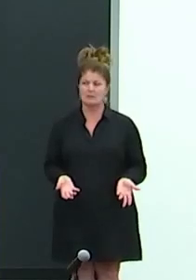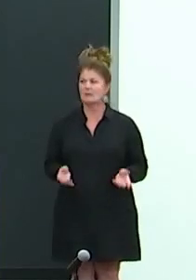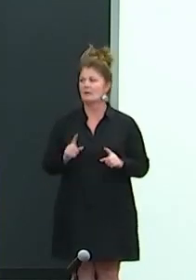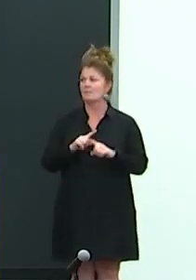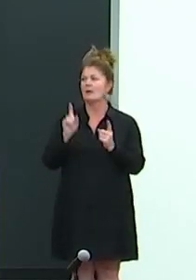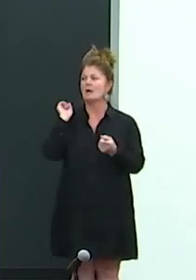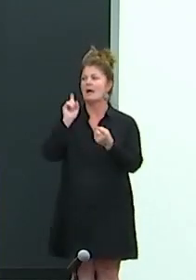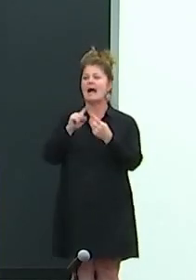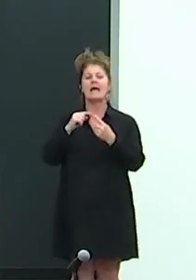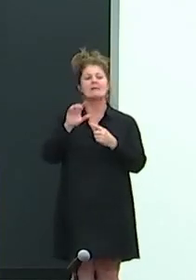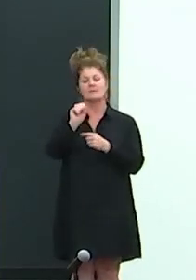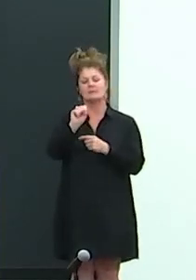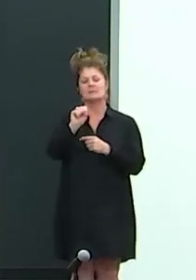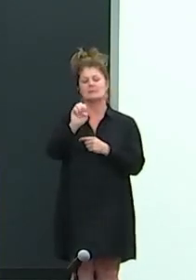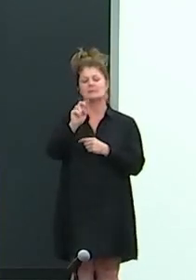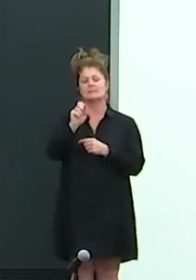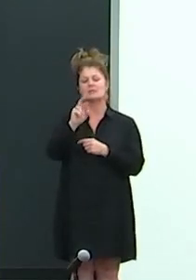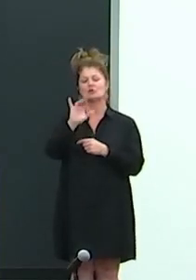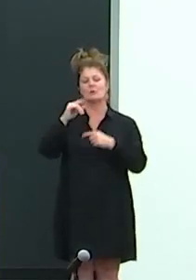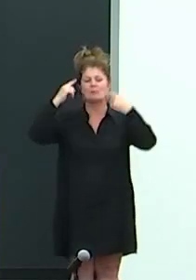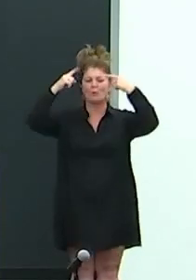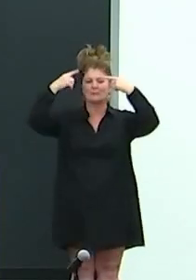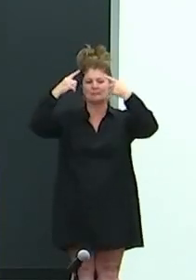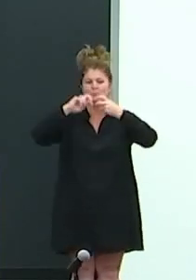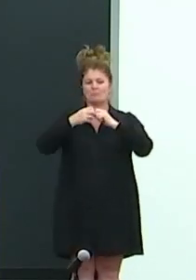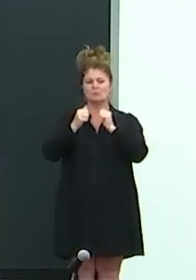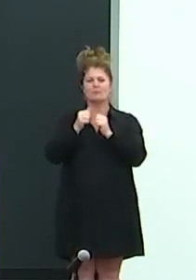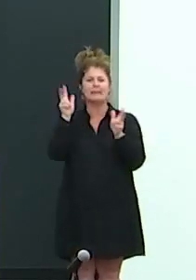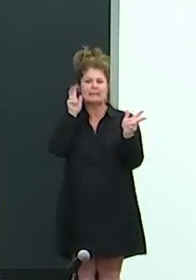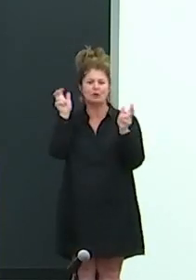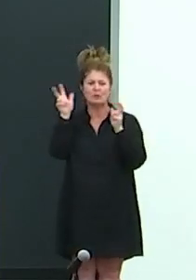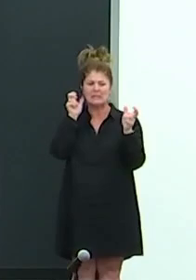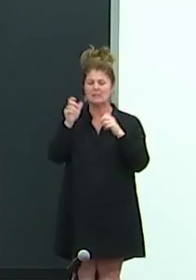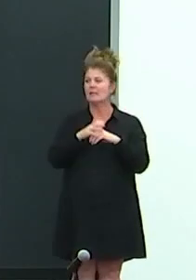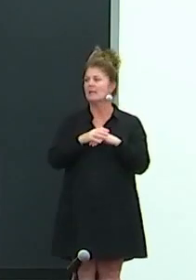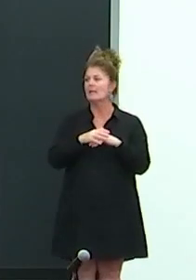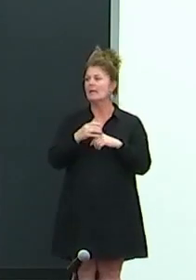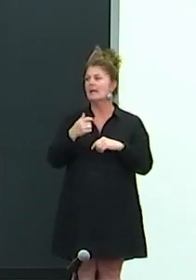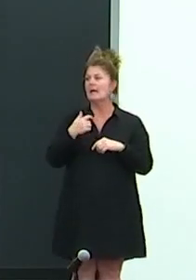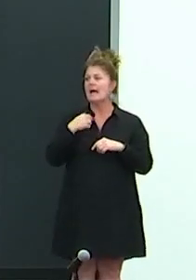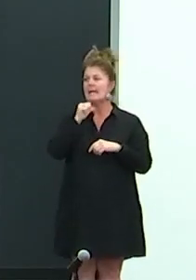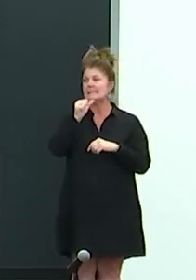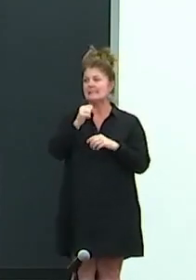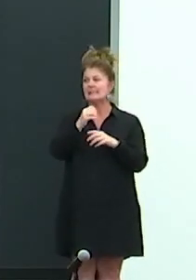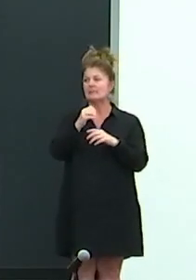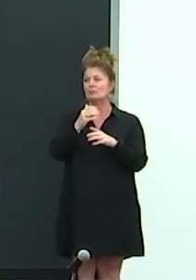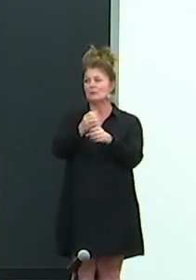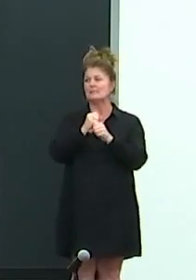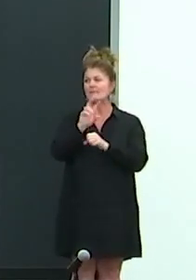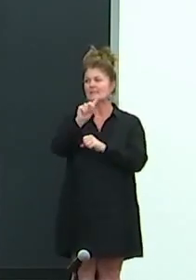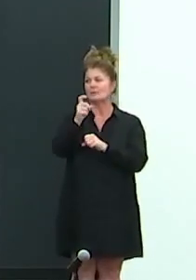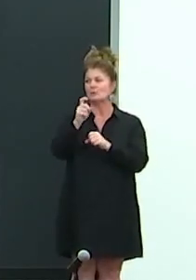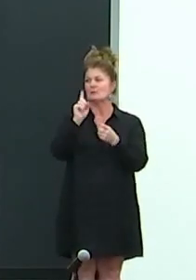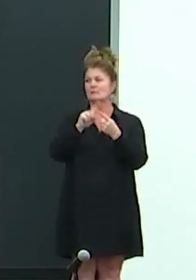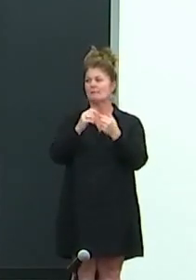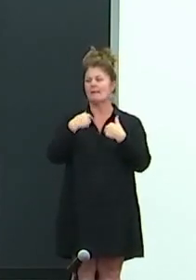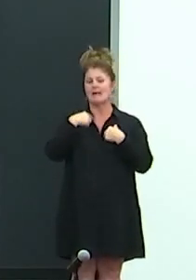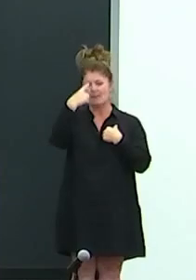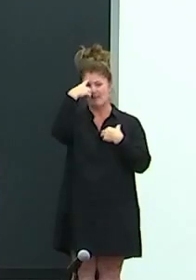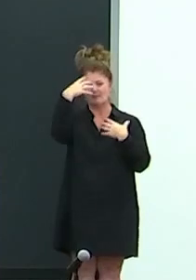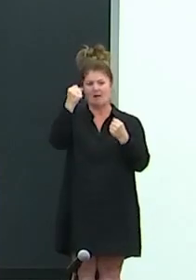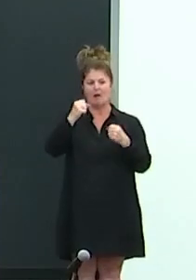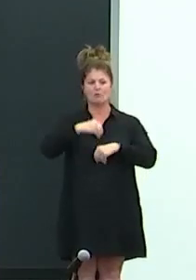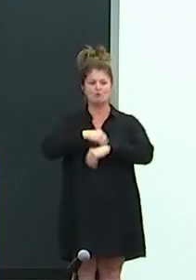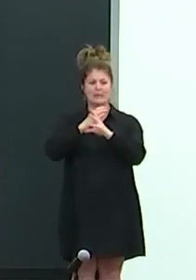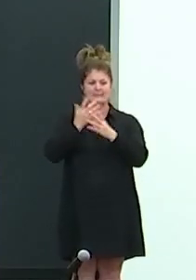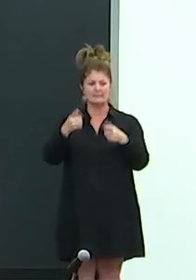sensory processing issues like with my hearing, and I didn't get diagnosed until I had like a mental health crisis